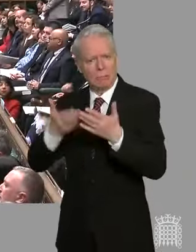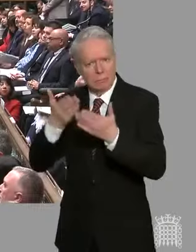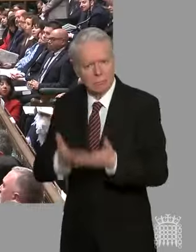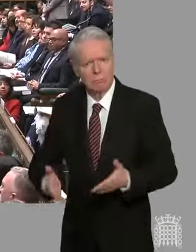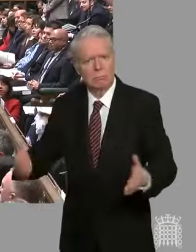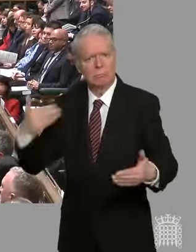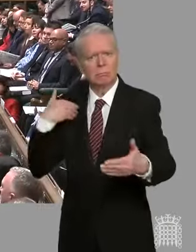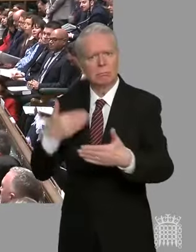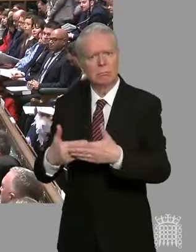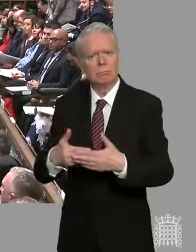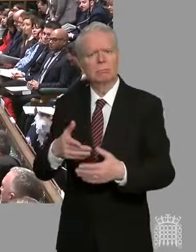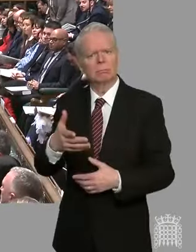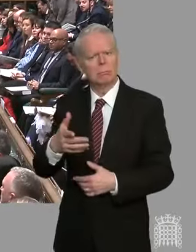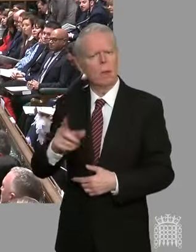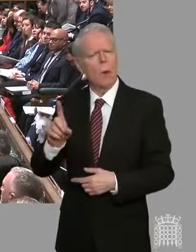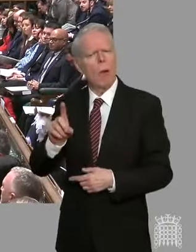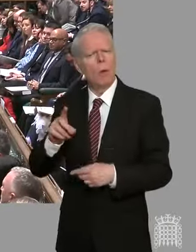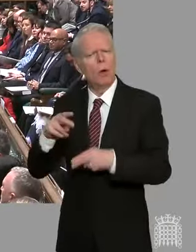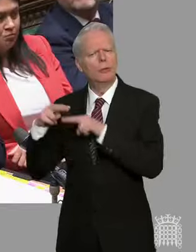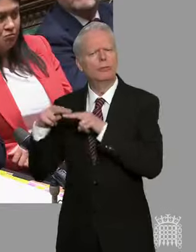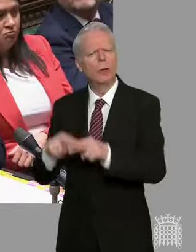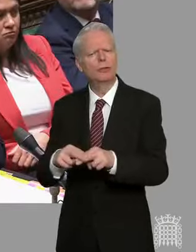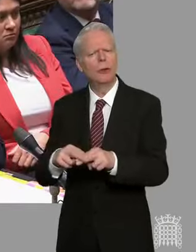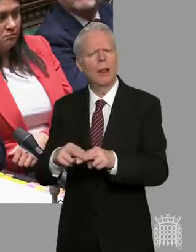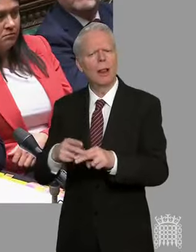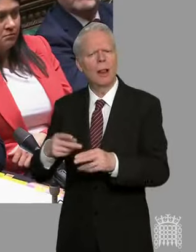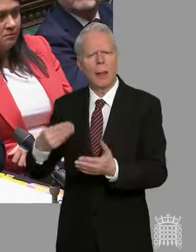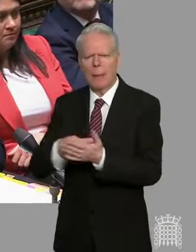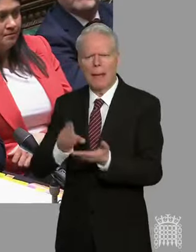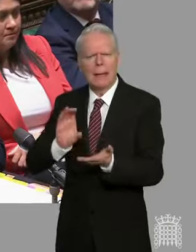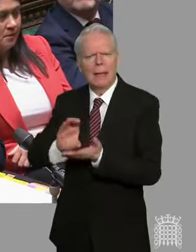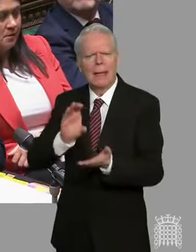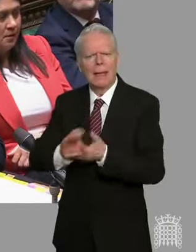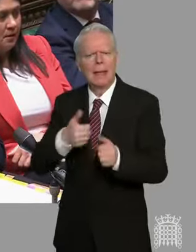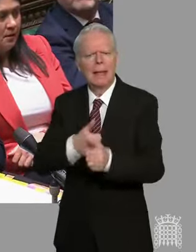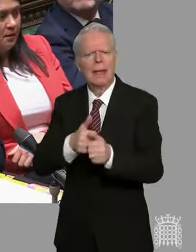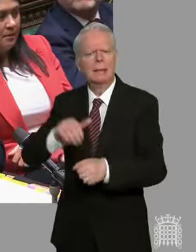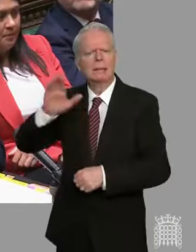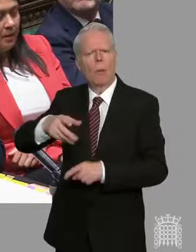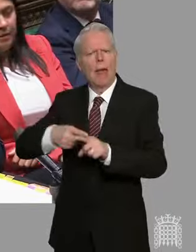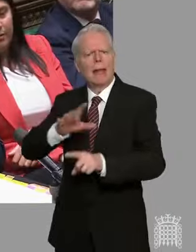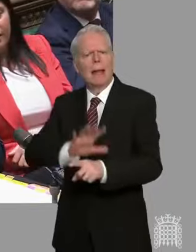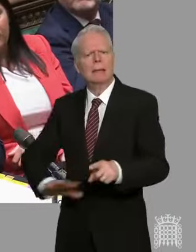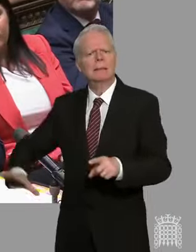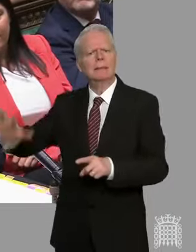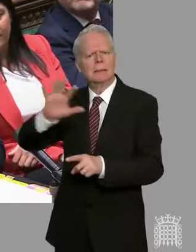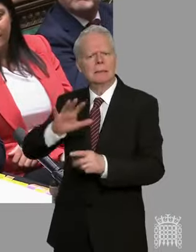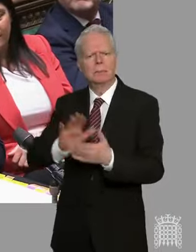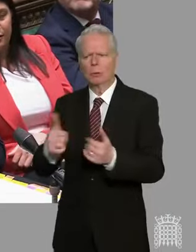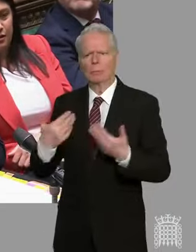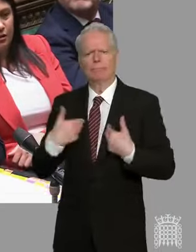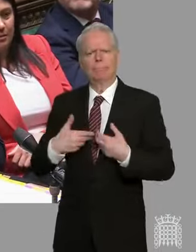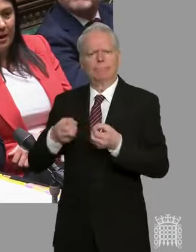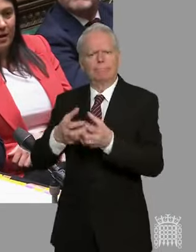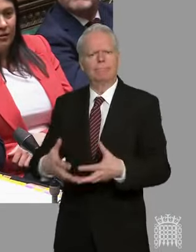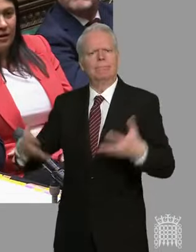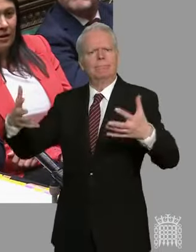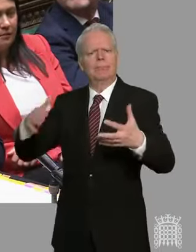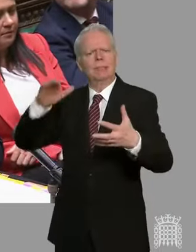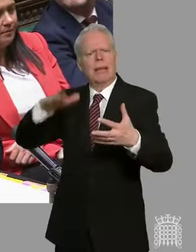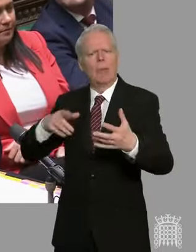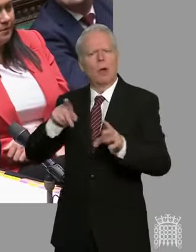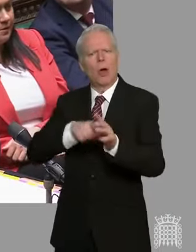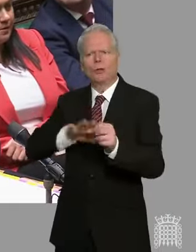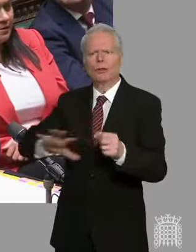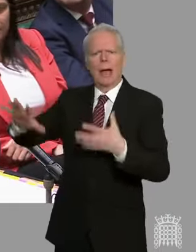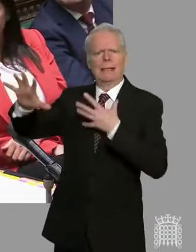Yes, I will. Doncaster's got a proud industrial heritage, rail, steel and coal, an extraordinary potential